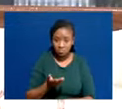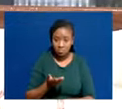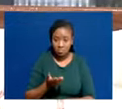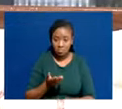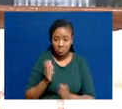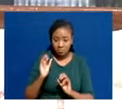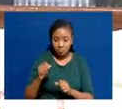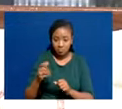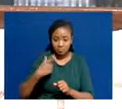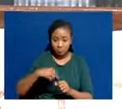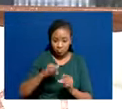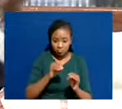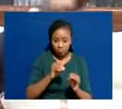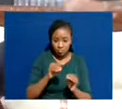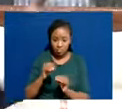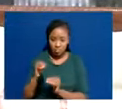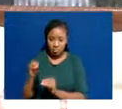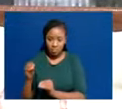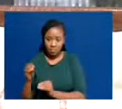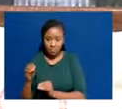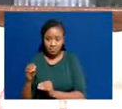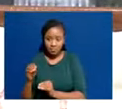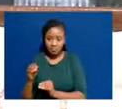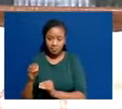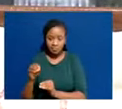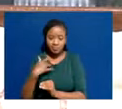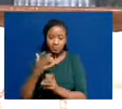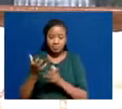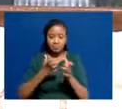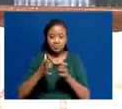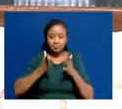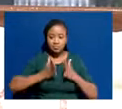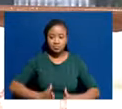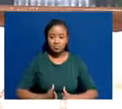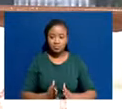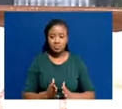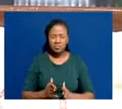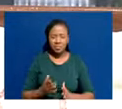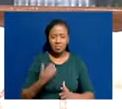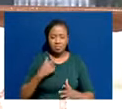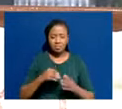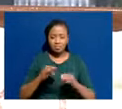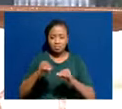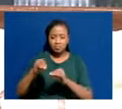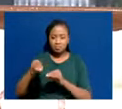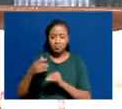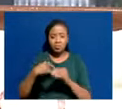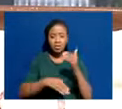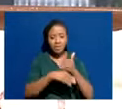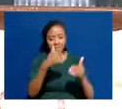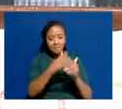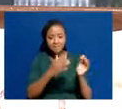come on this side? And a businessman, a friend of mine called Nasir, said, Saks, I'll support this. We have built for them beautiful sheds. They're now